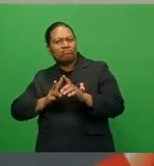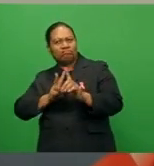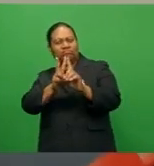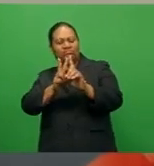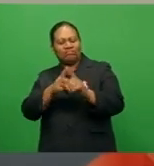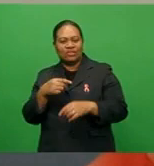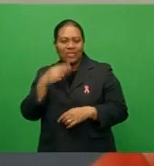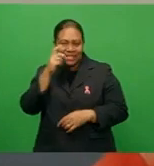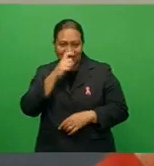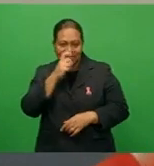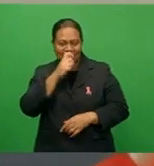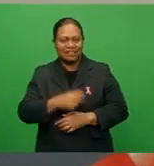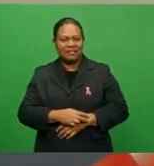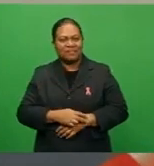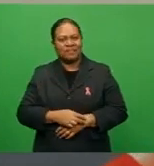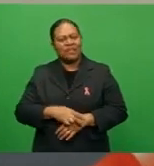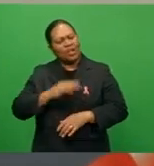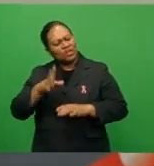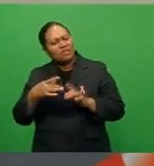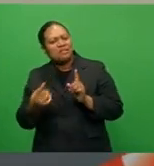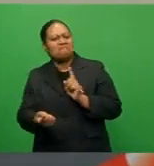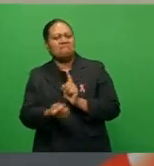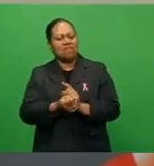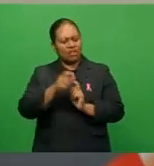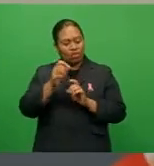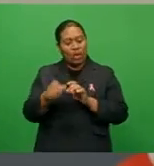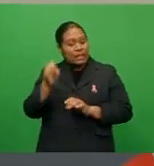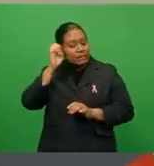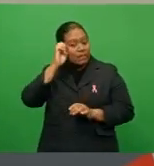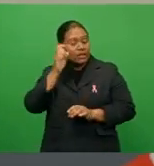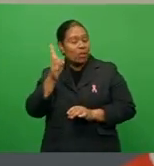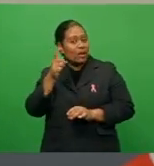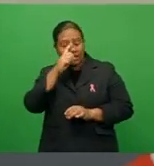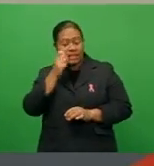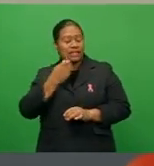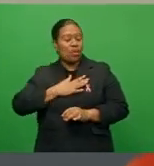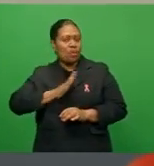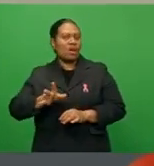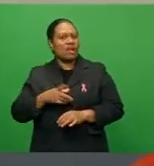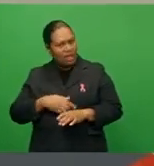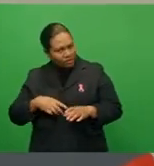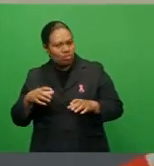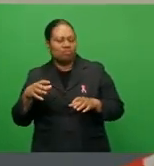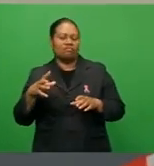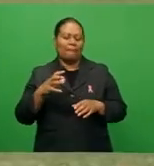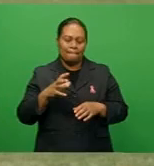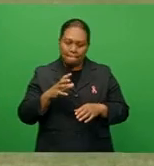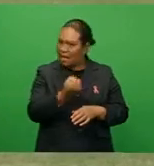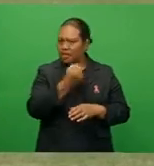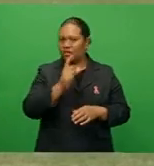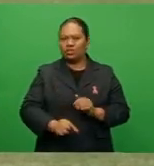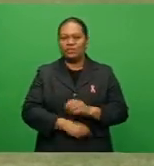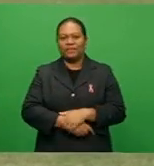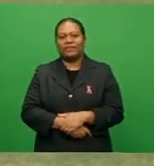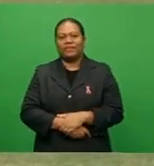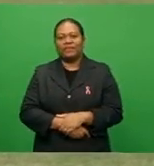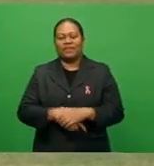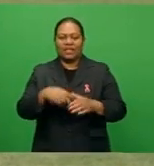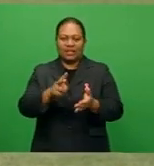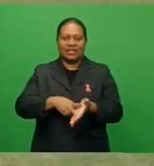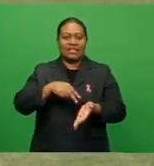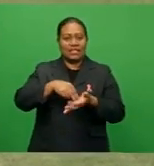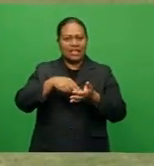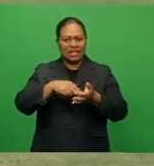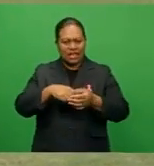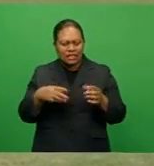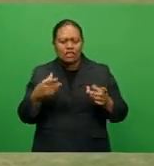to meet her expectations and play up to what she wants from me. But standing as a role